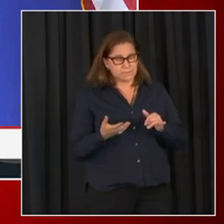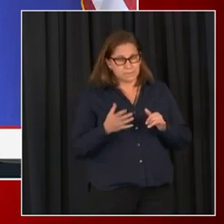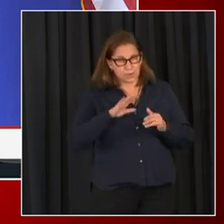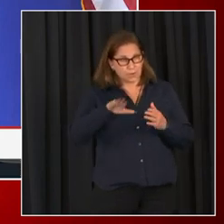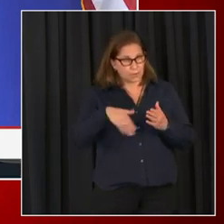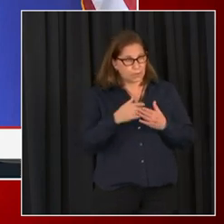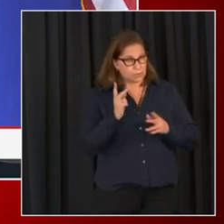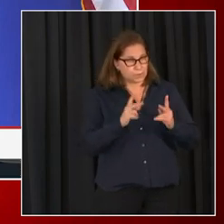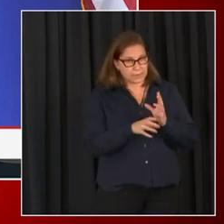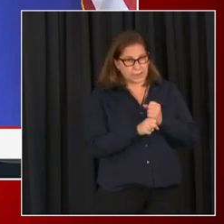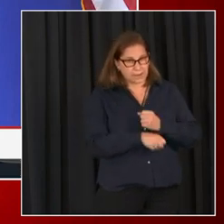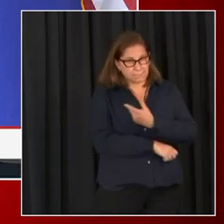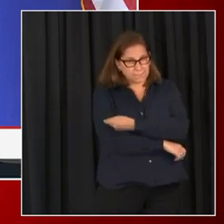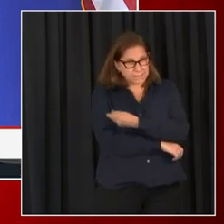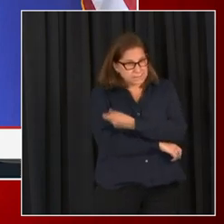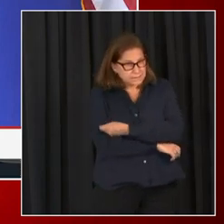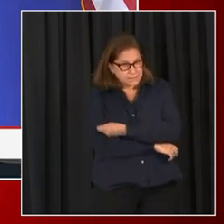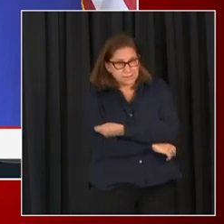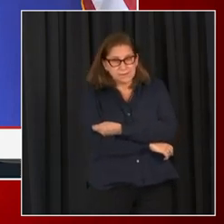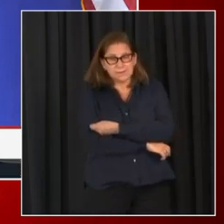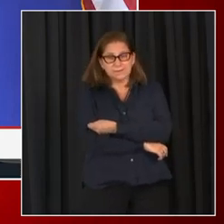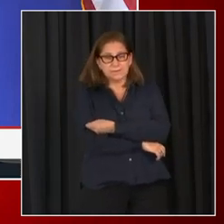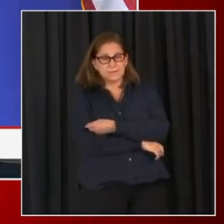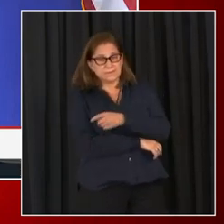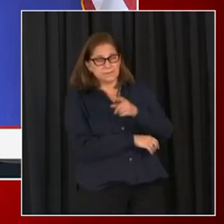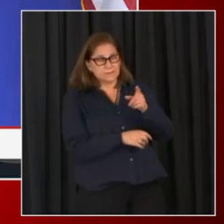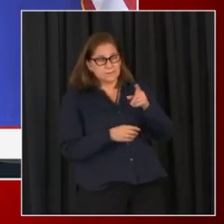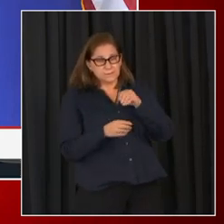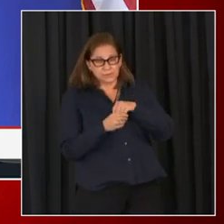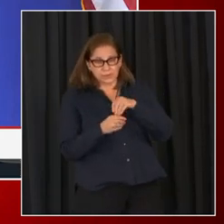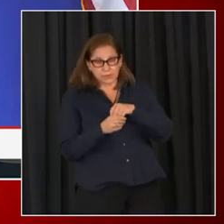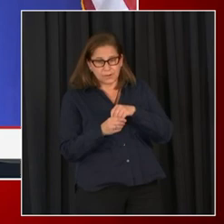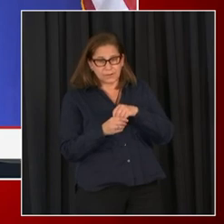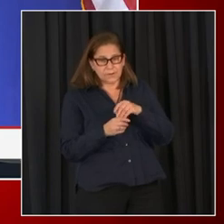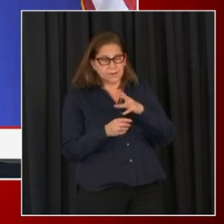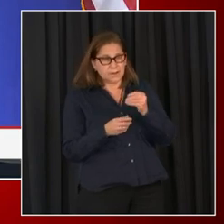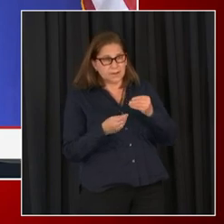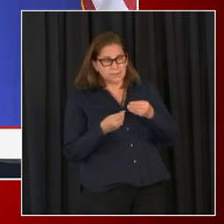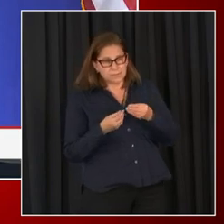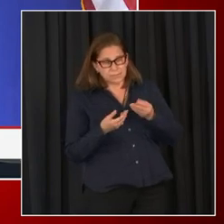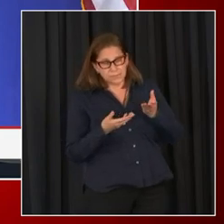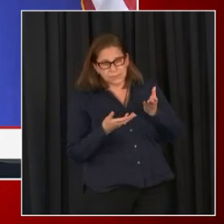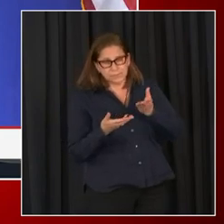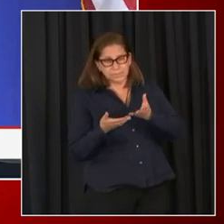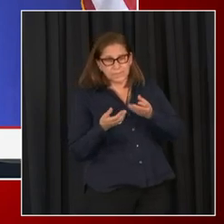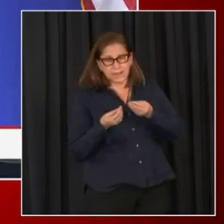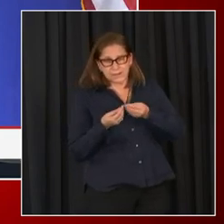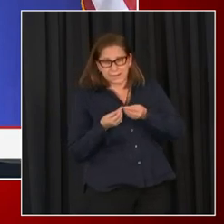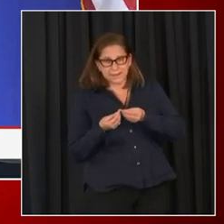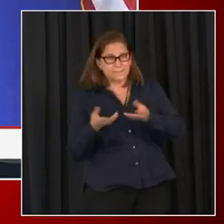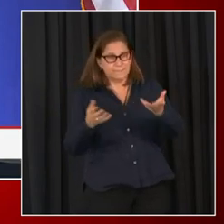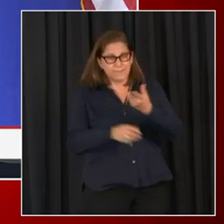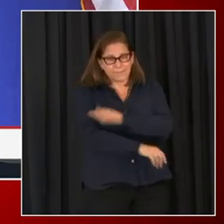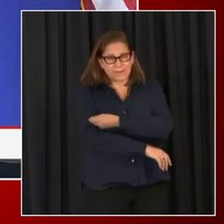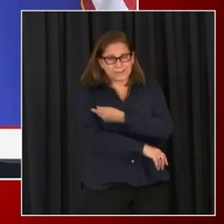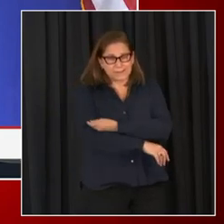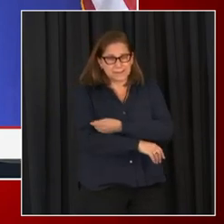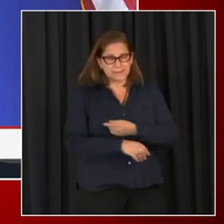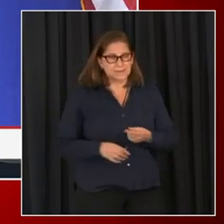and there's a lot of logistics that go into this? Sure, great. This is a wonderful question. Our primary goal is to make sure that we have